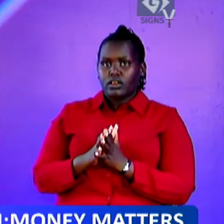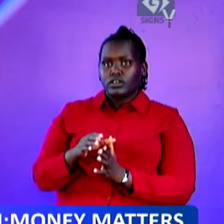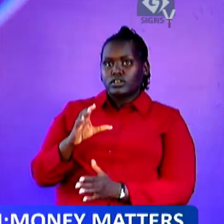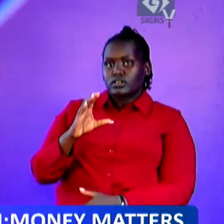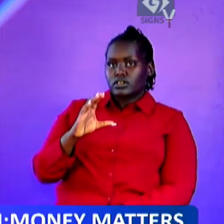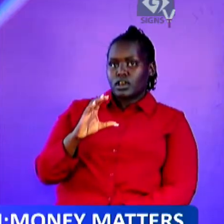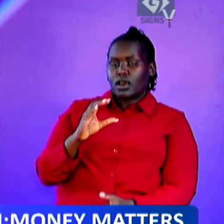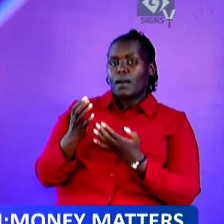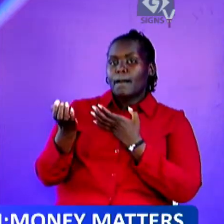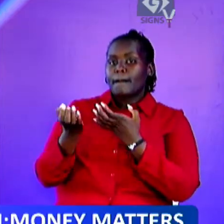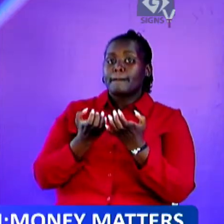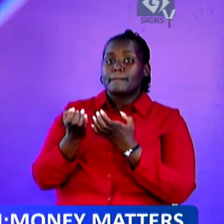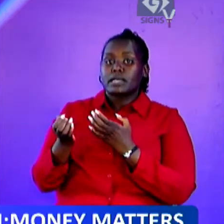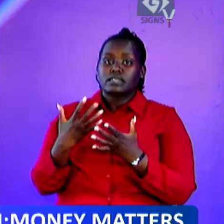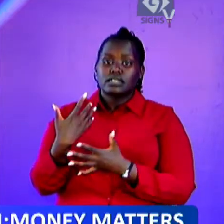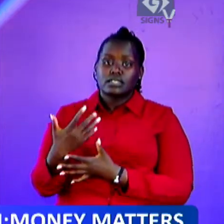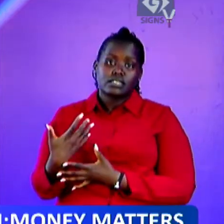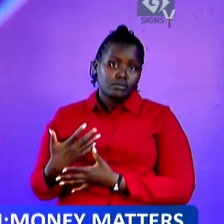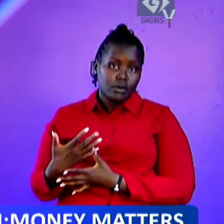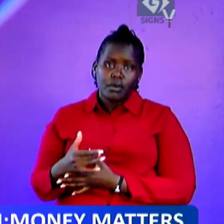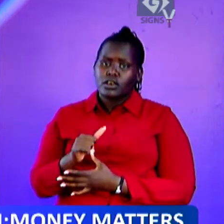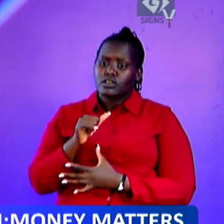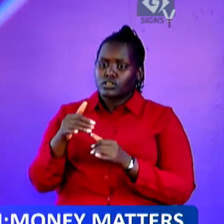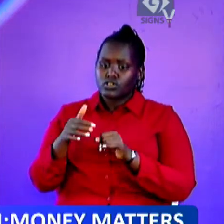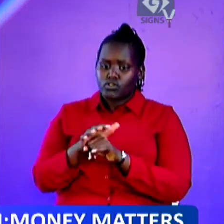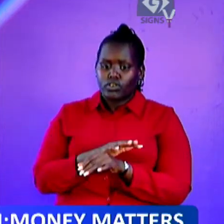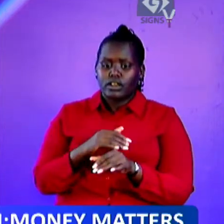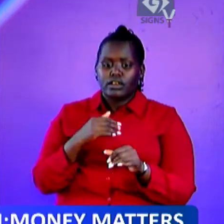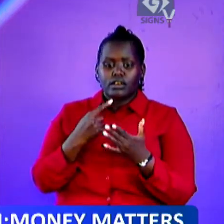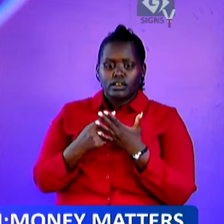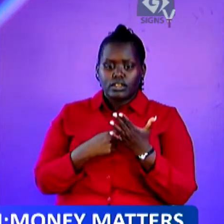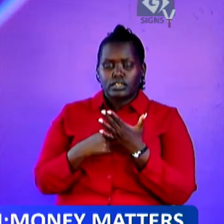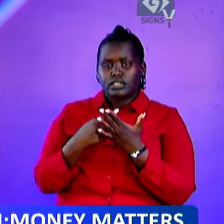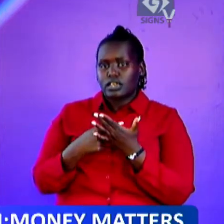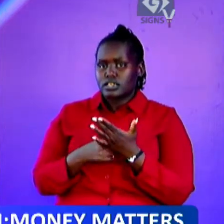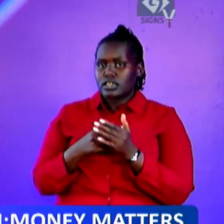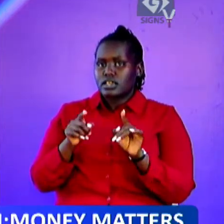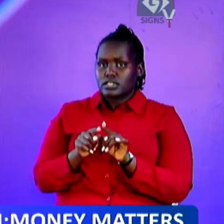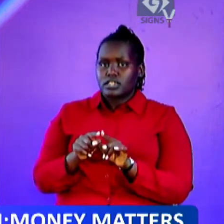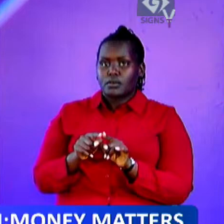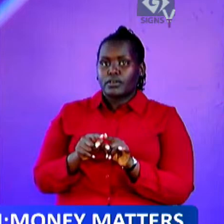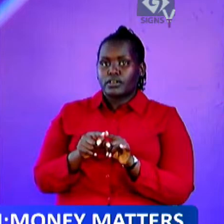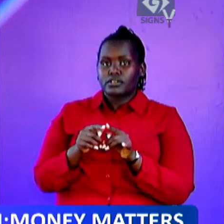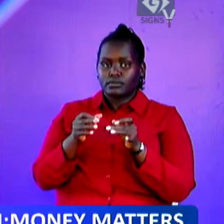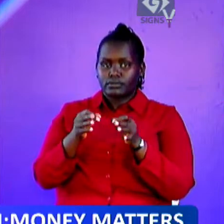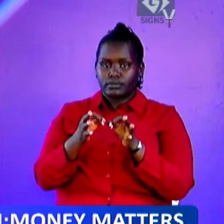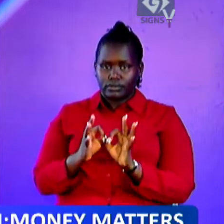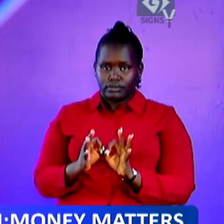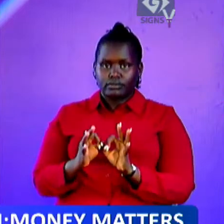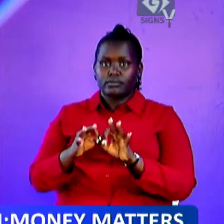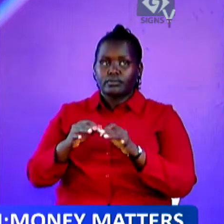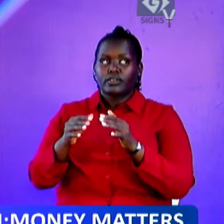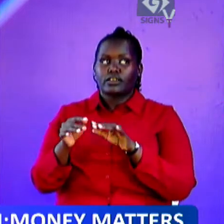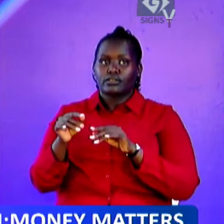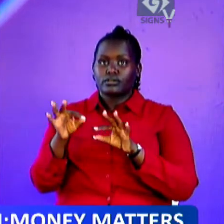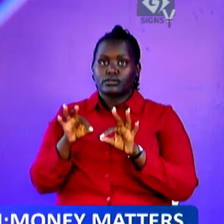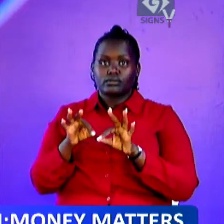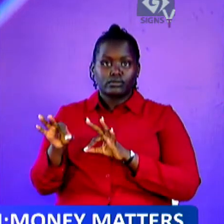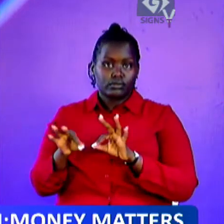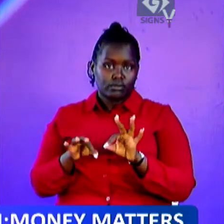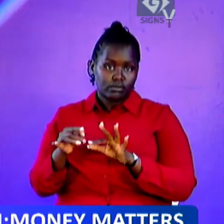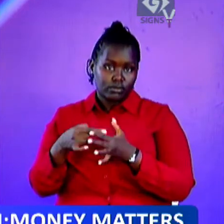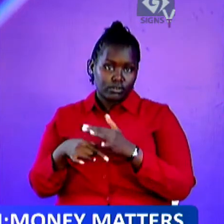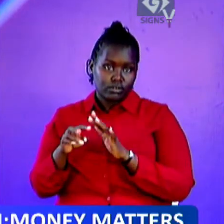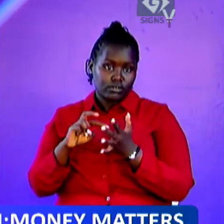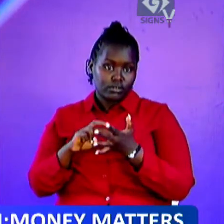Commercial paper isn't so commonly discussed as treasury bills or deposits. Can you break it down and what exactly it means and